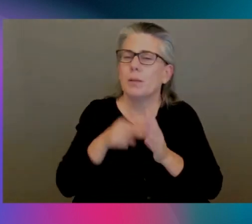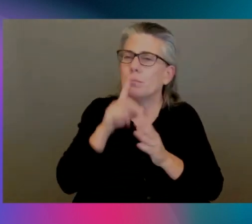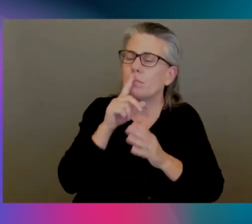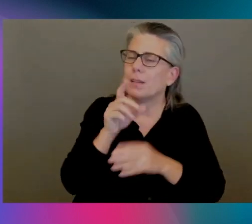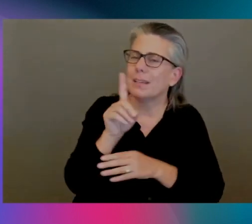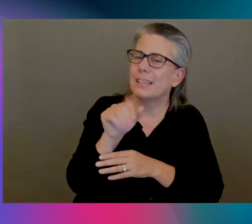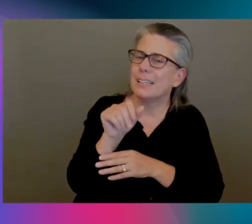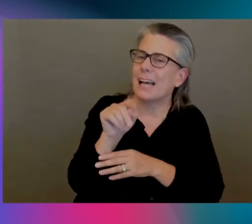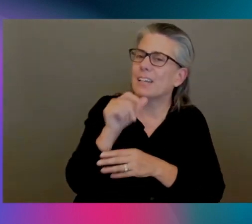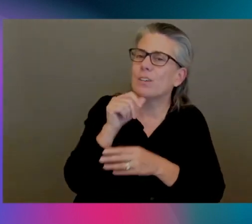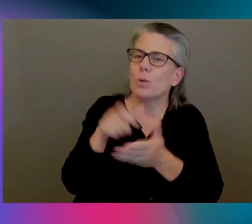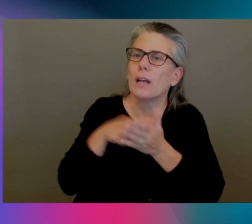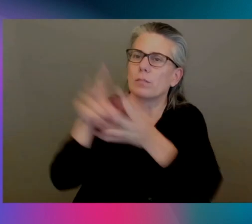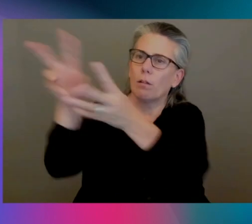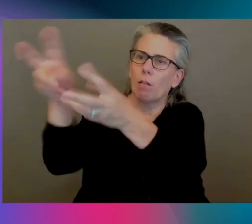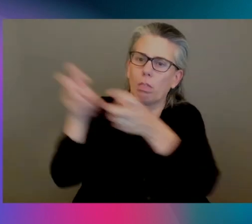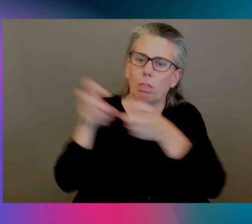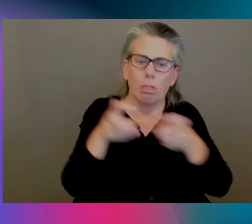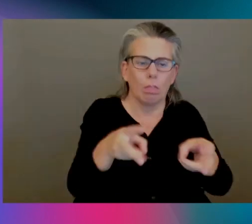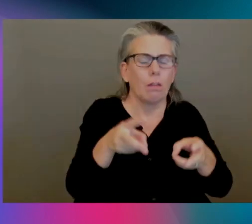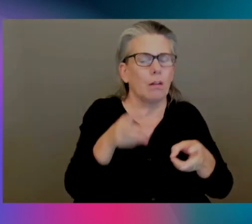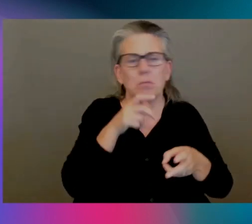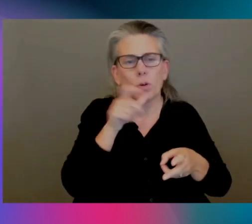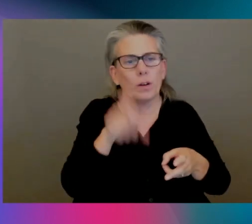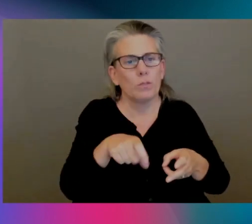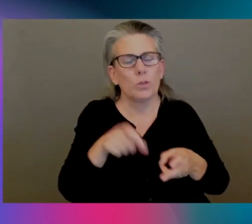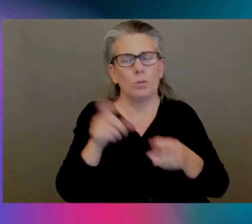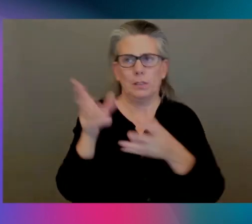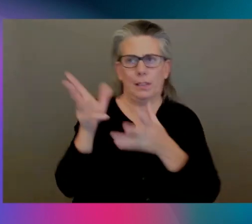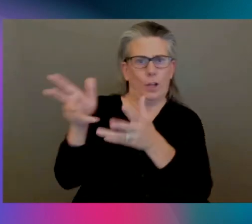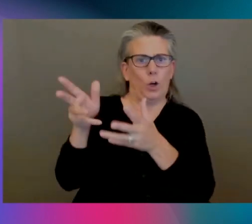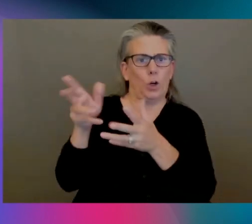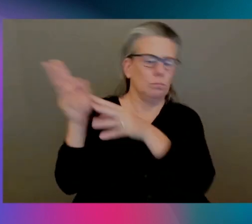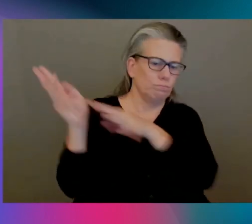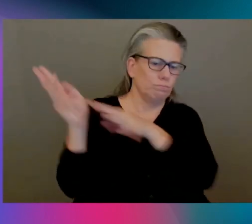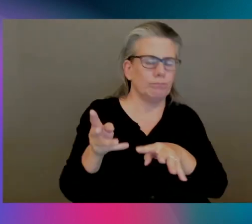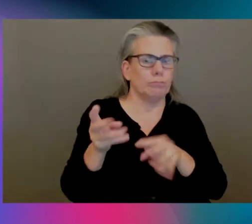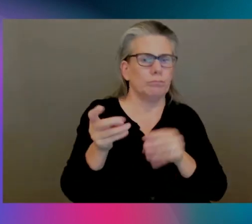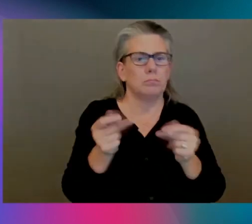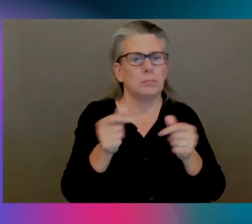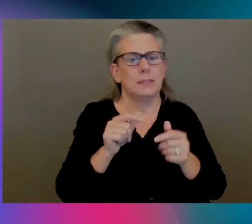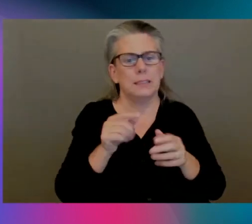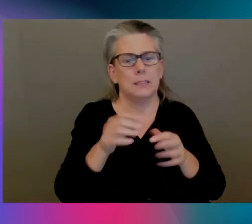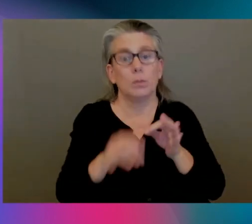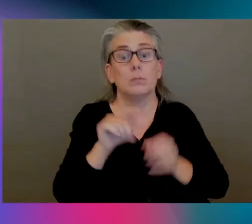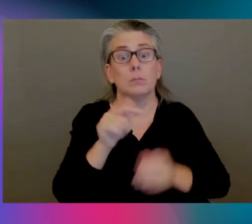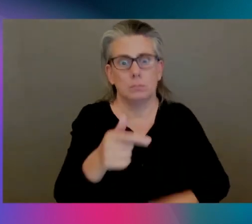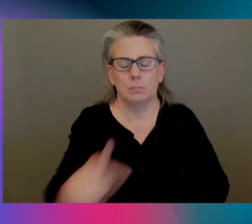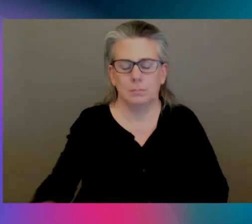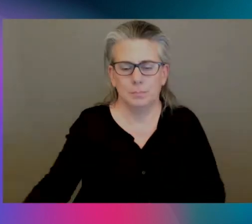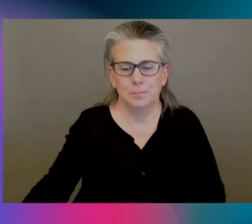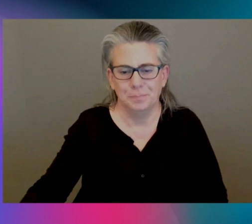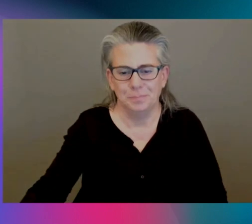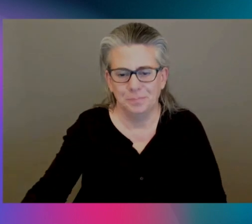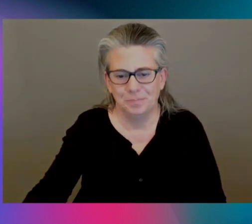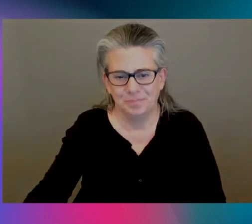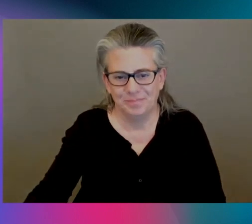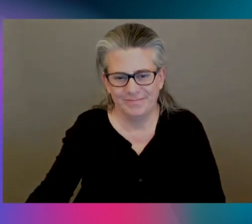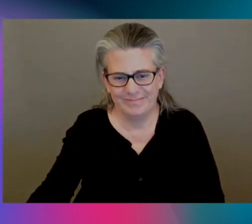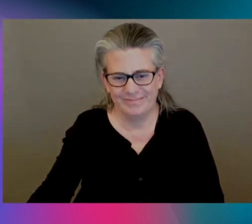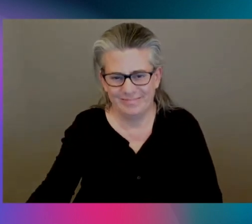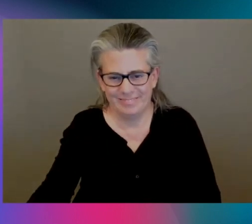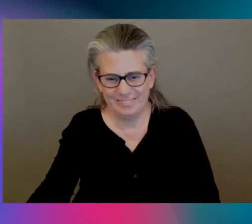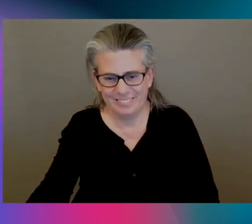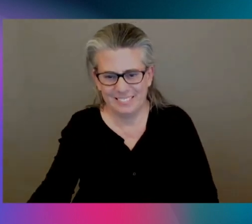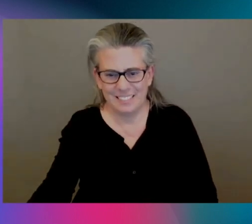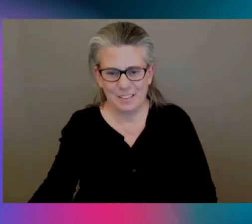right. And one more point to add here is, I guess, we don't own the data, right? So the data is owned by the